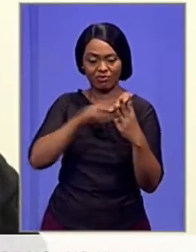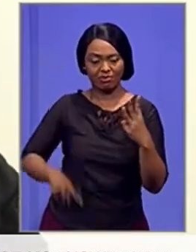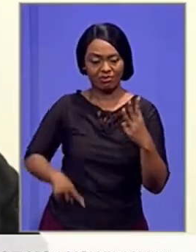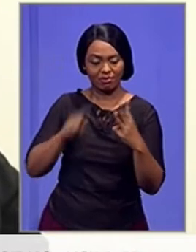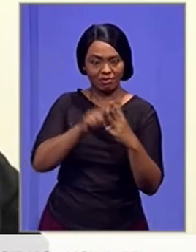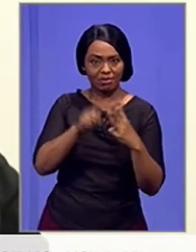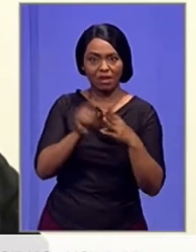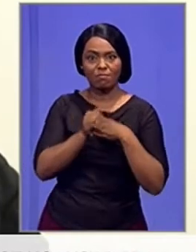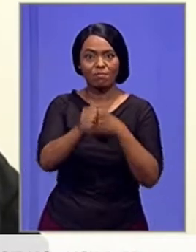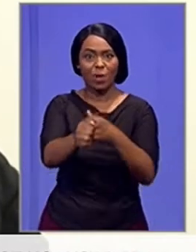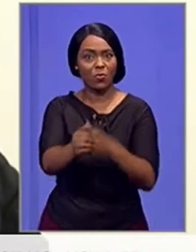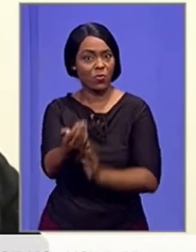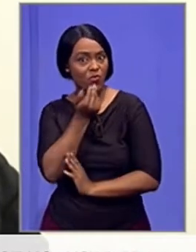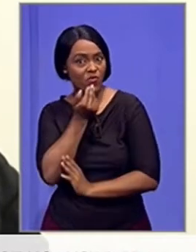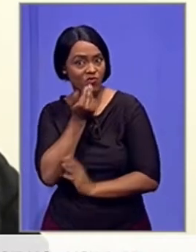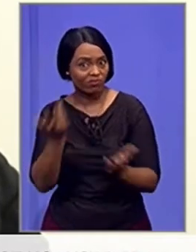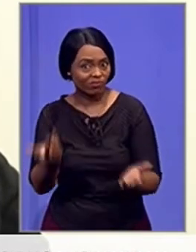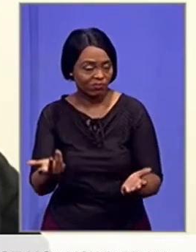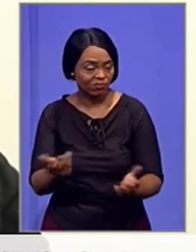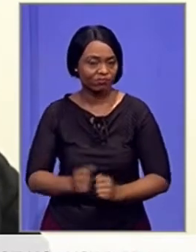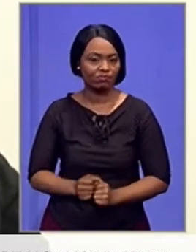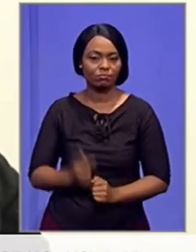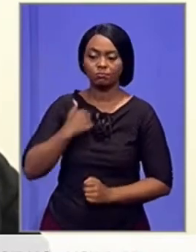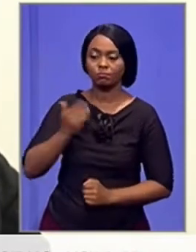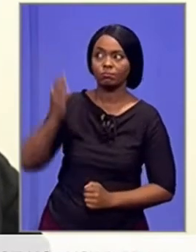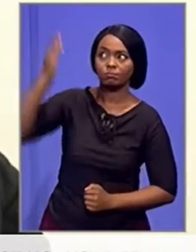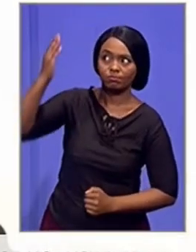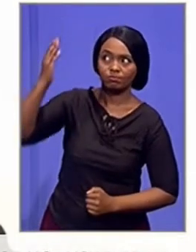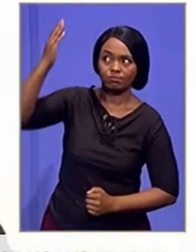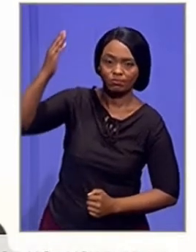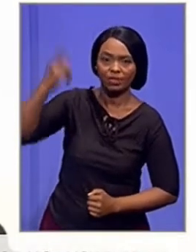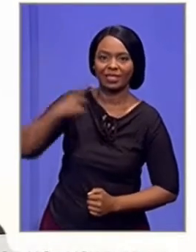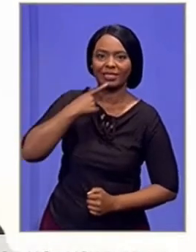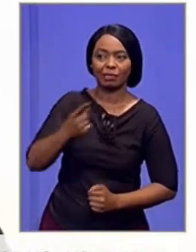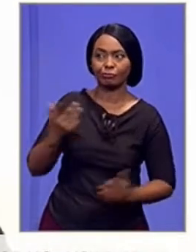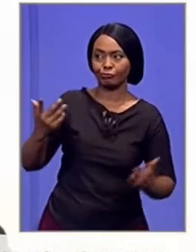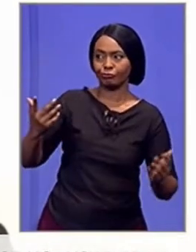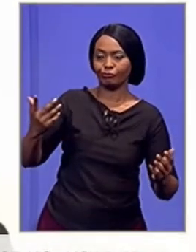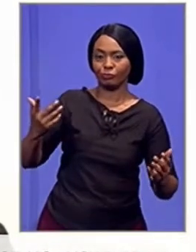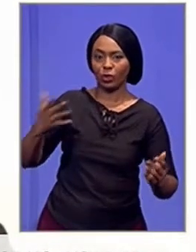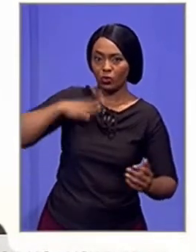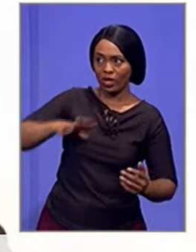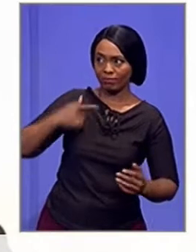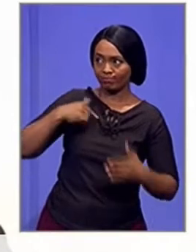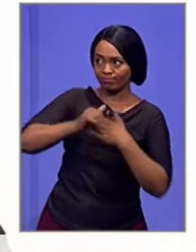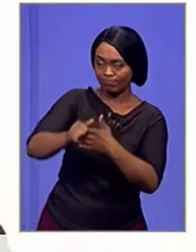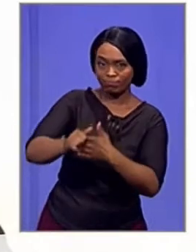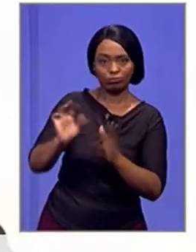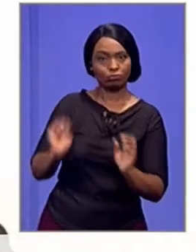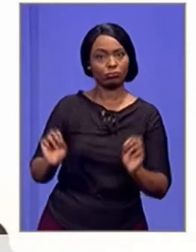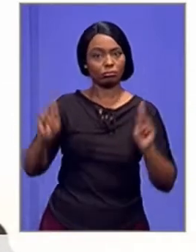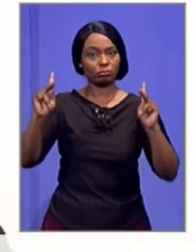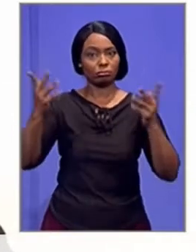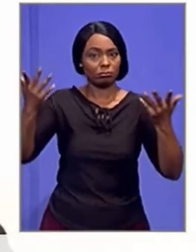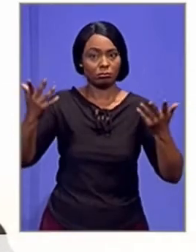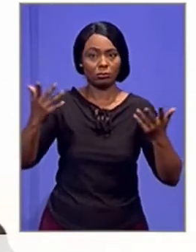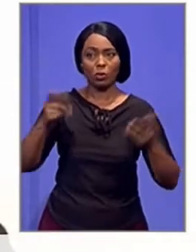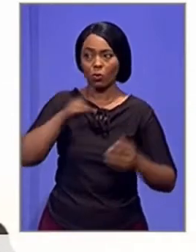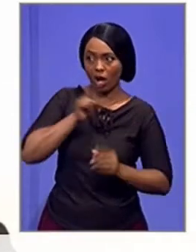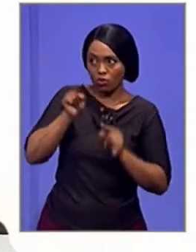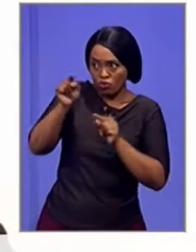etelela lekoko pele. Ke emisitse letsogo ke re ga le batla gore ke eme mme ke tla ema ka gonne ke lona maloko